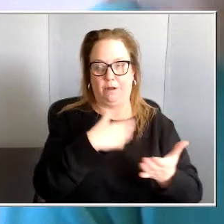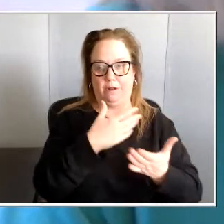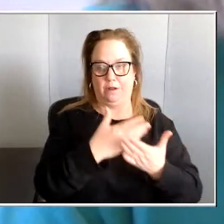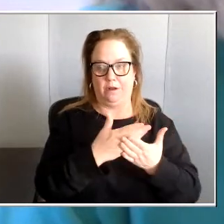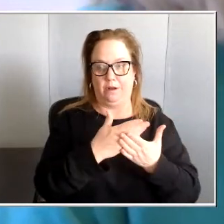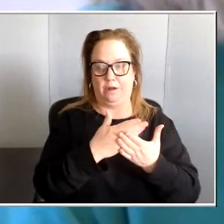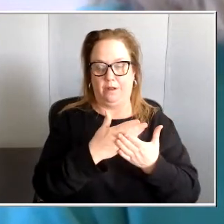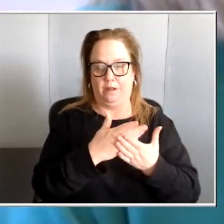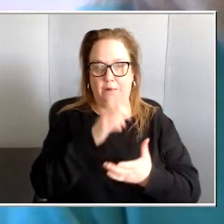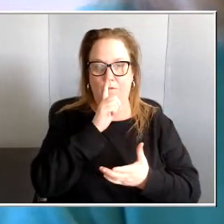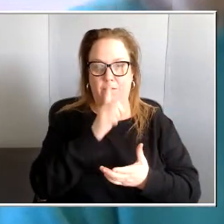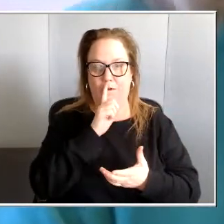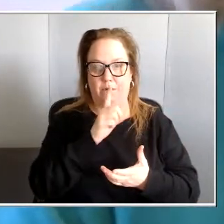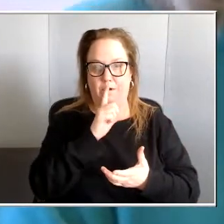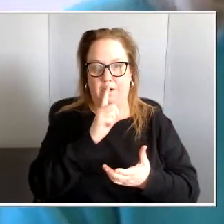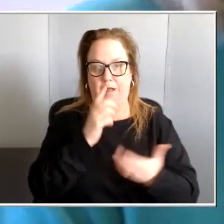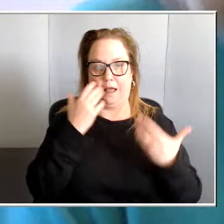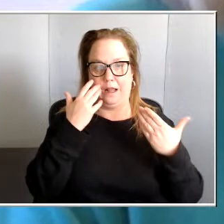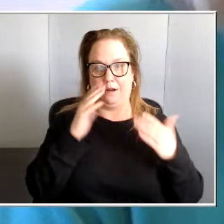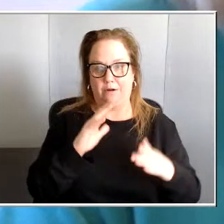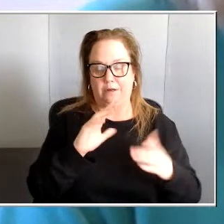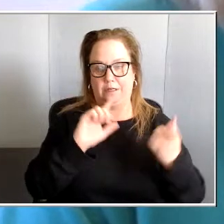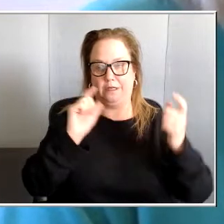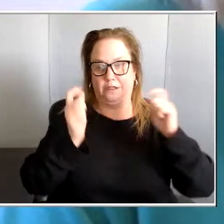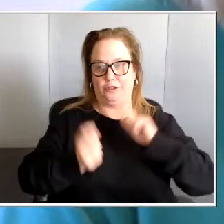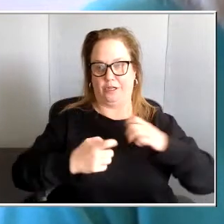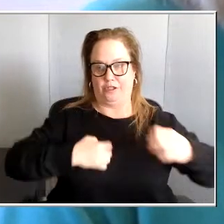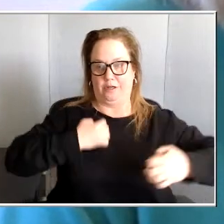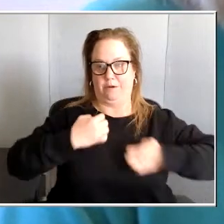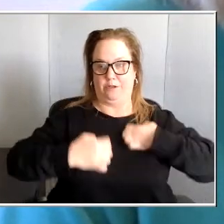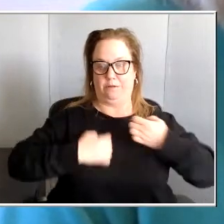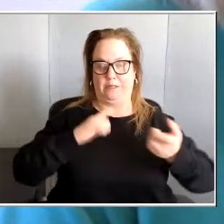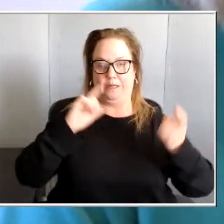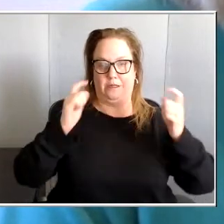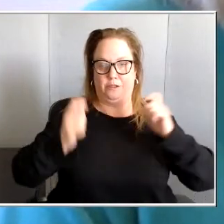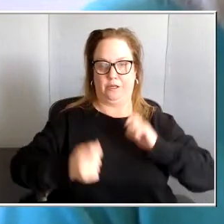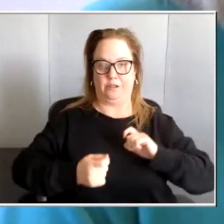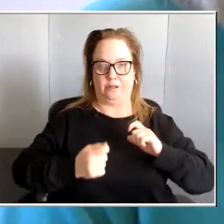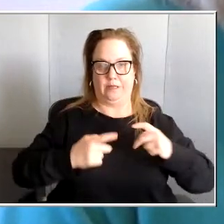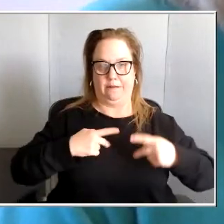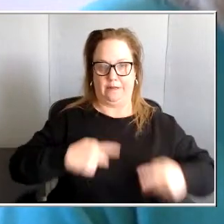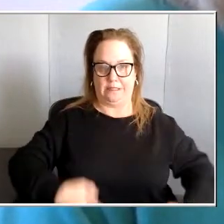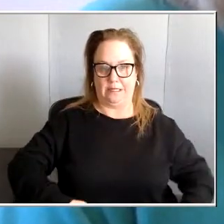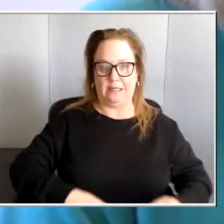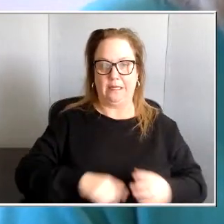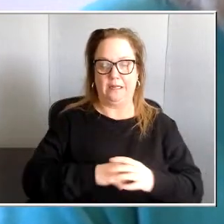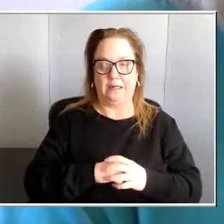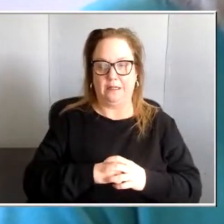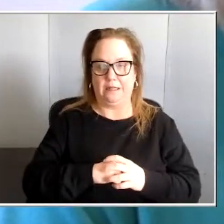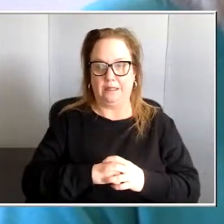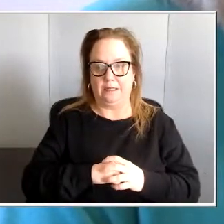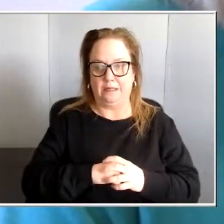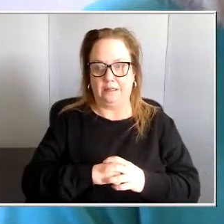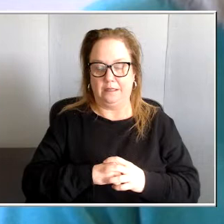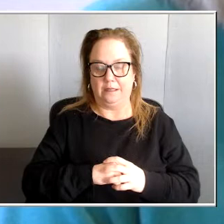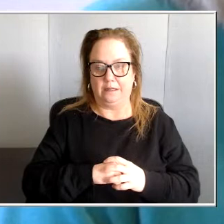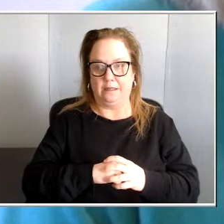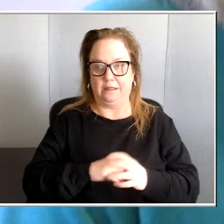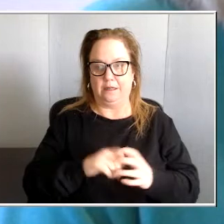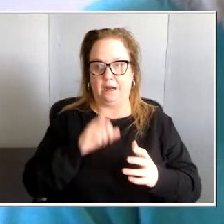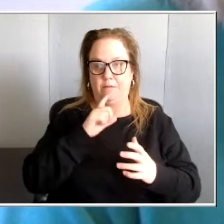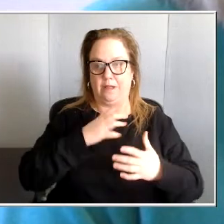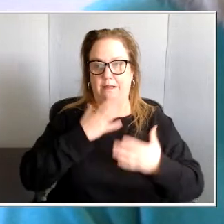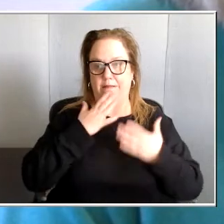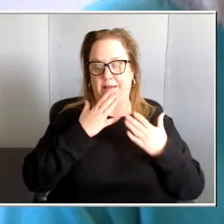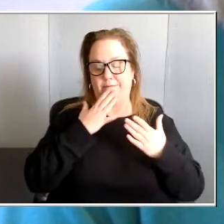really, I don't know, it changed me emotionally, it changed me obviously physically, and I'm just really thankful.